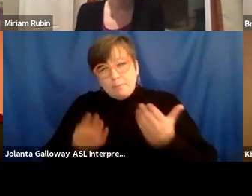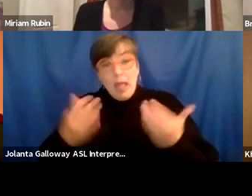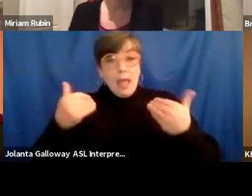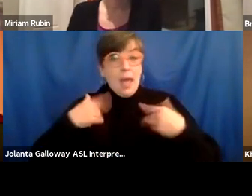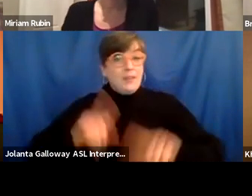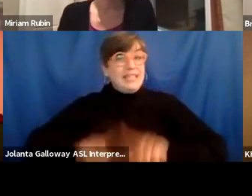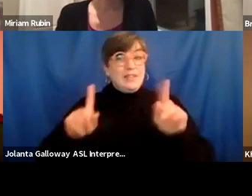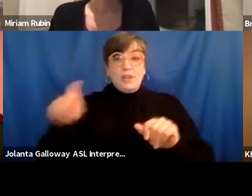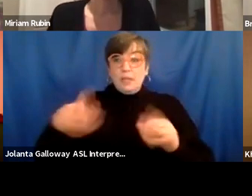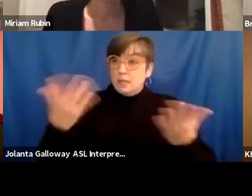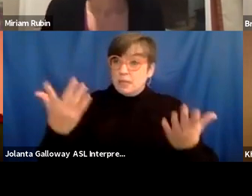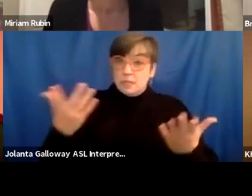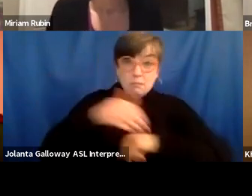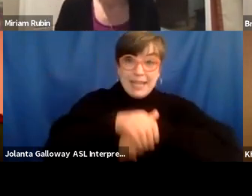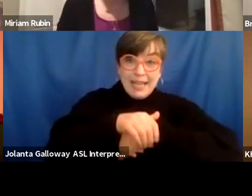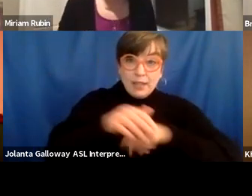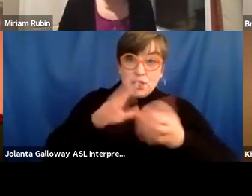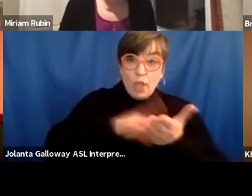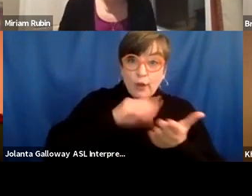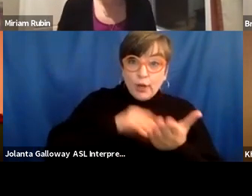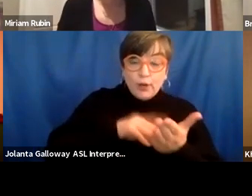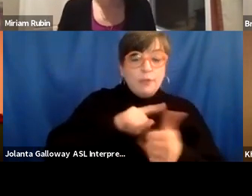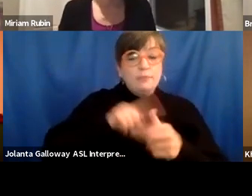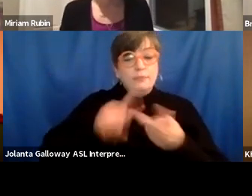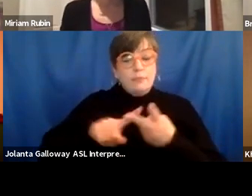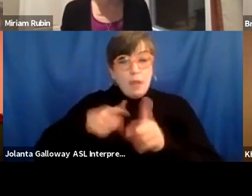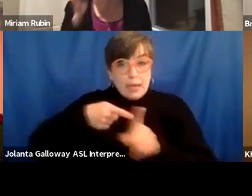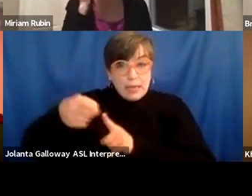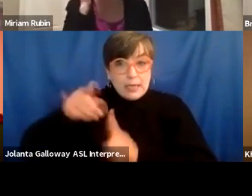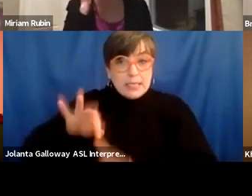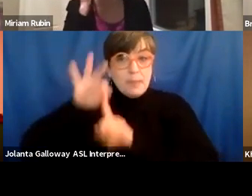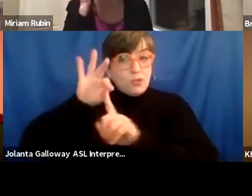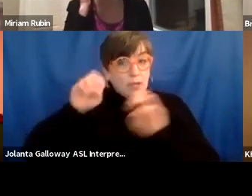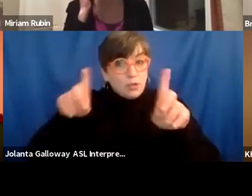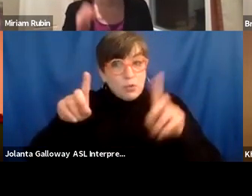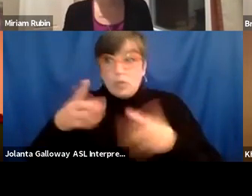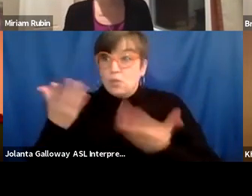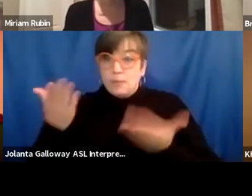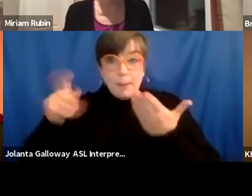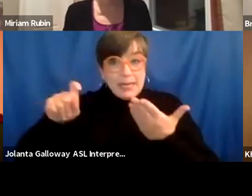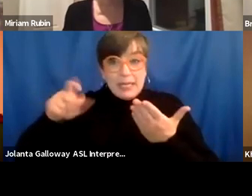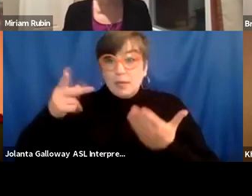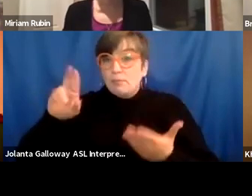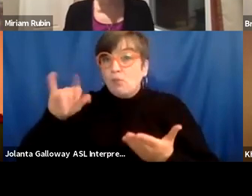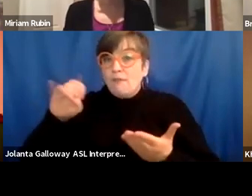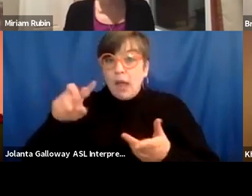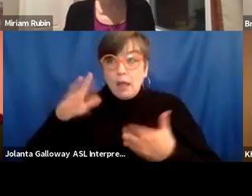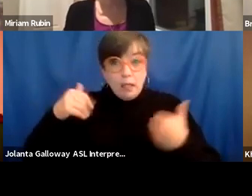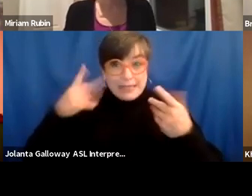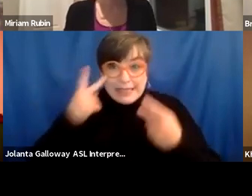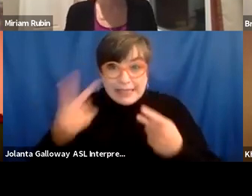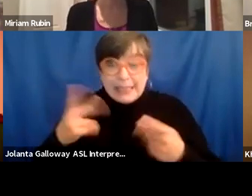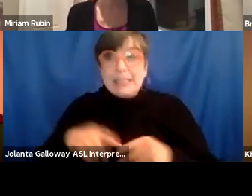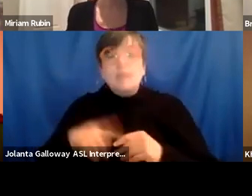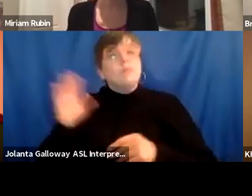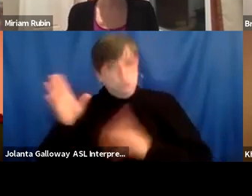needs or need profiles for special education that the exam schools haven't seen yet or are seen in the recent, and we will be prepared to add